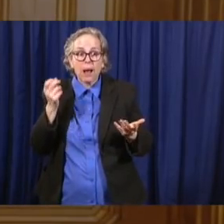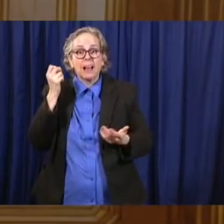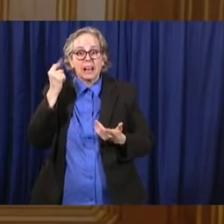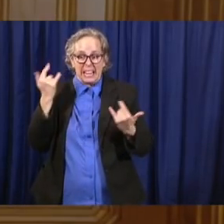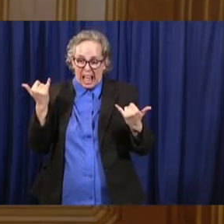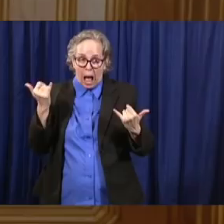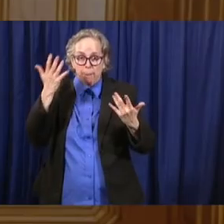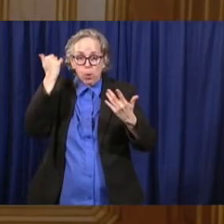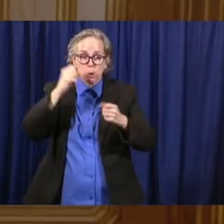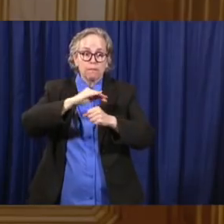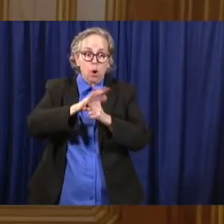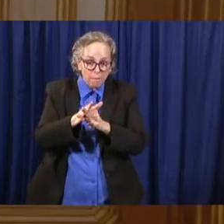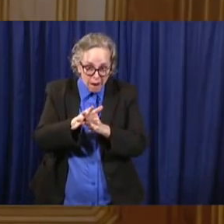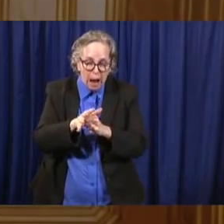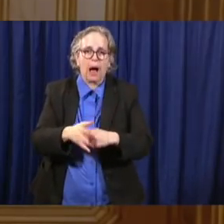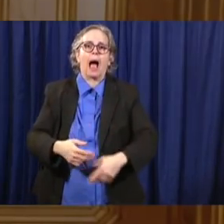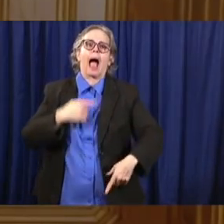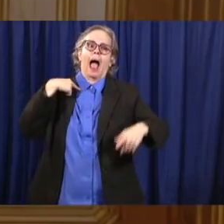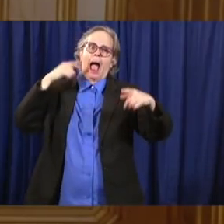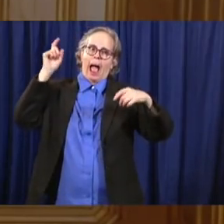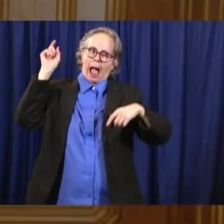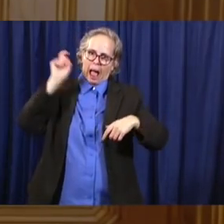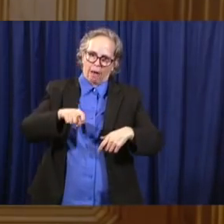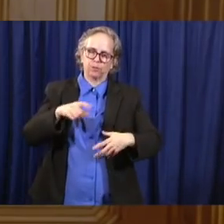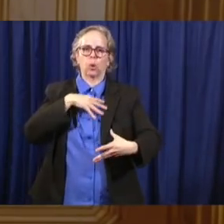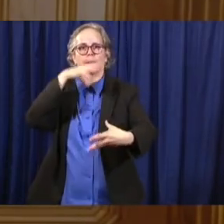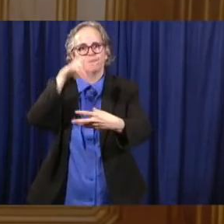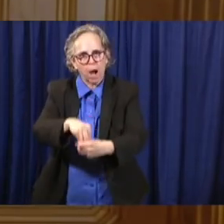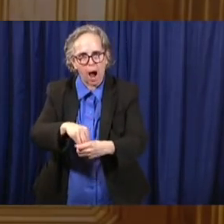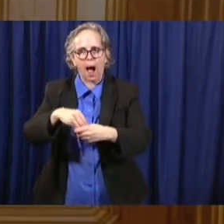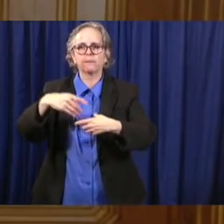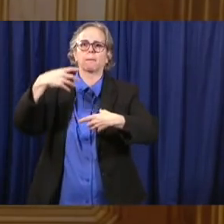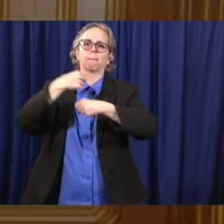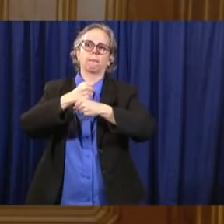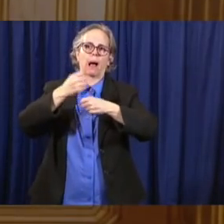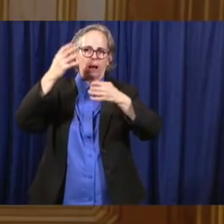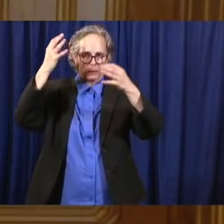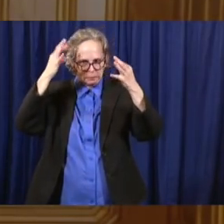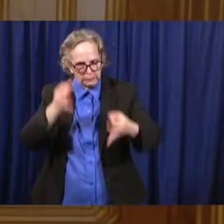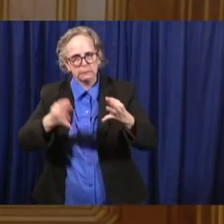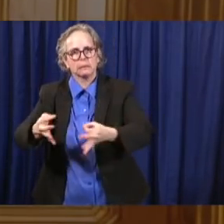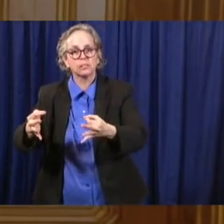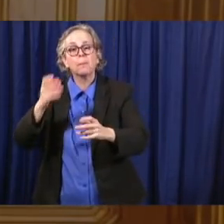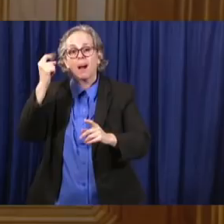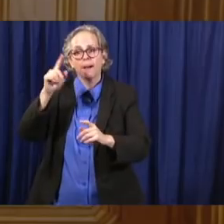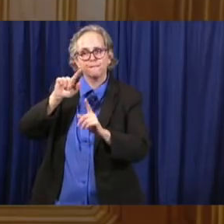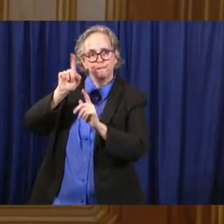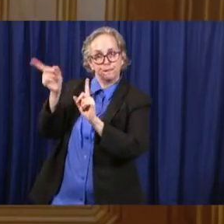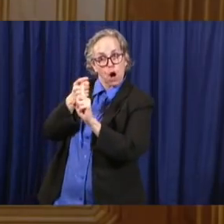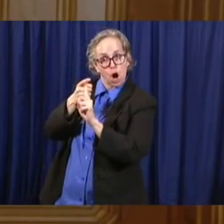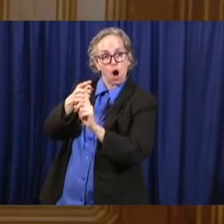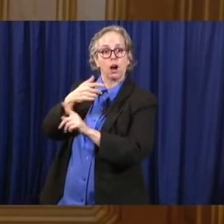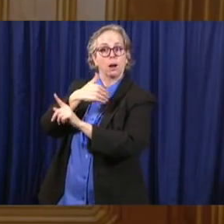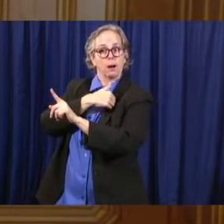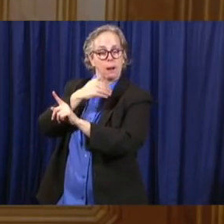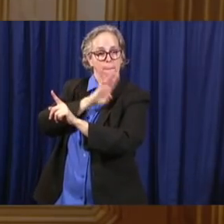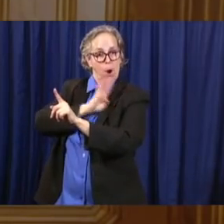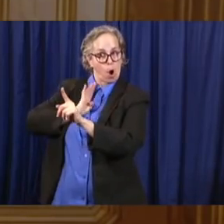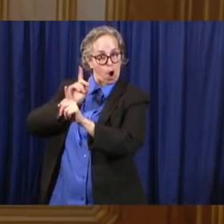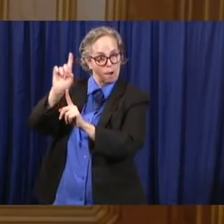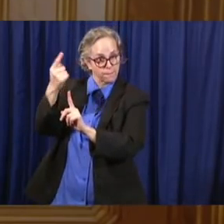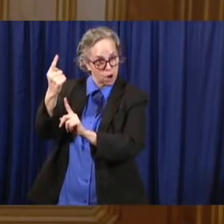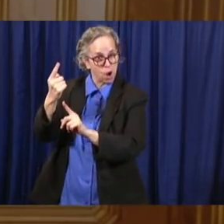not illogical without the coronavirus. You could have looked at the situation in prison and you could have decided, well, this is a